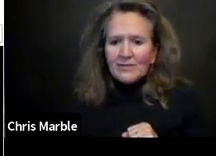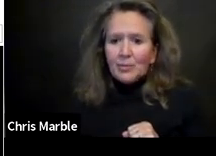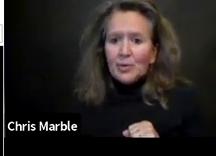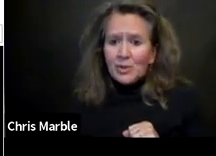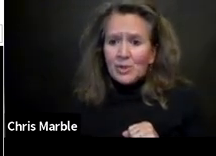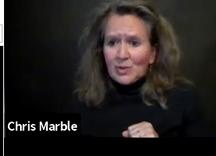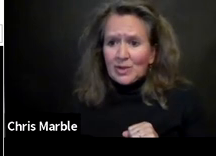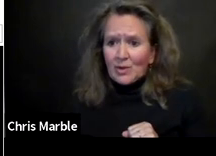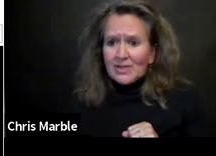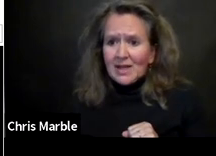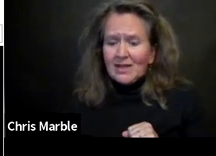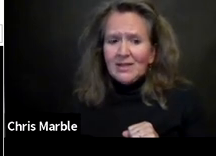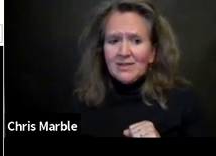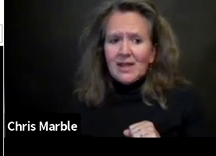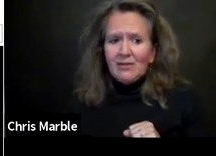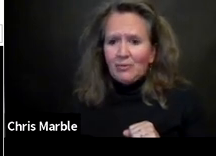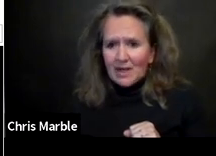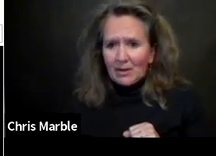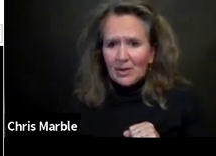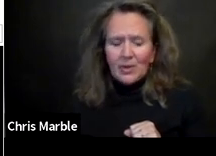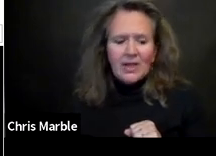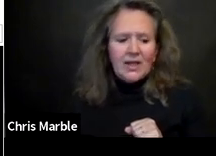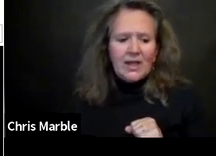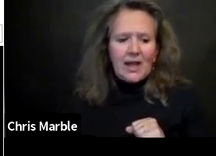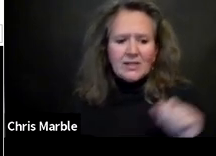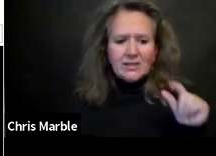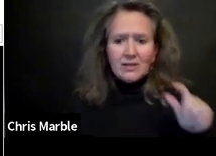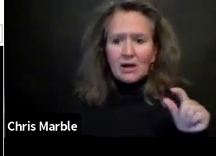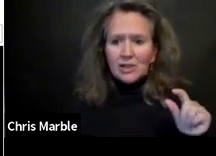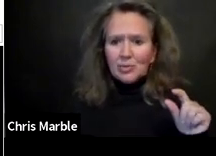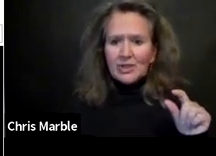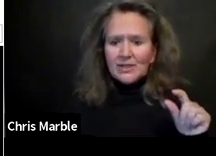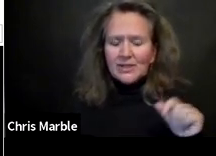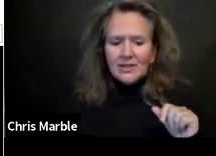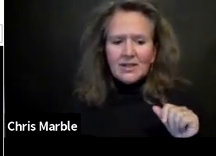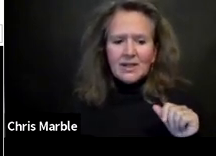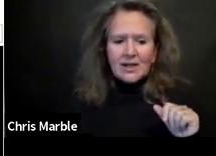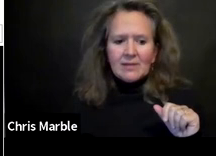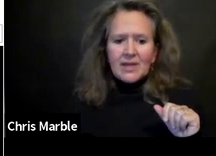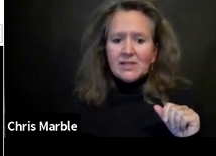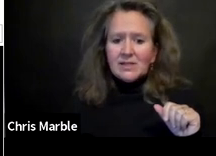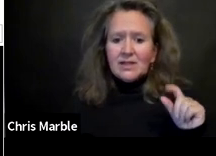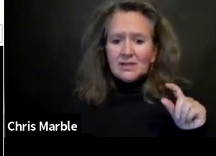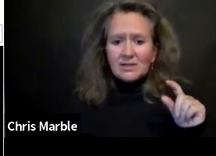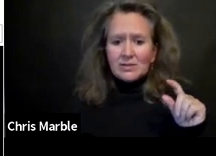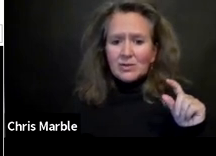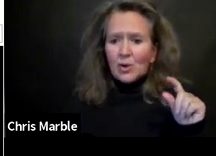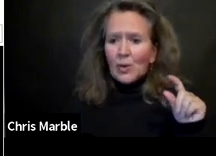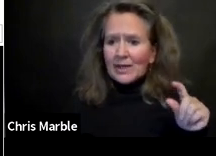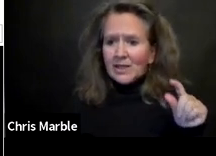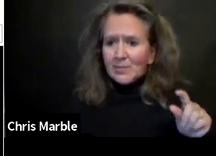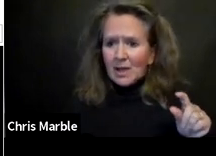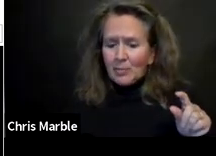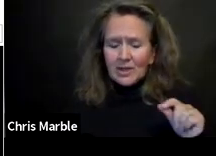One of the pros to it, though, is that it is a free download. It has large print. It's it's